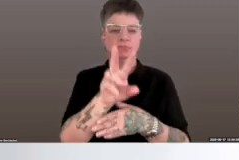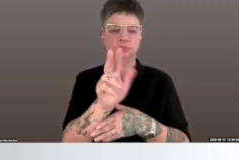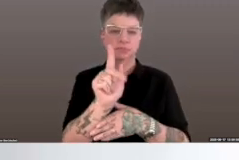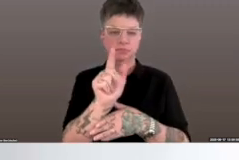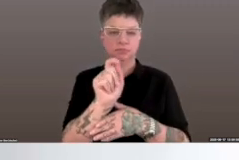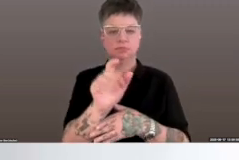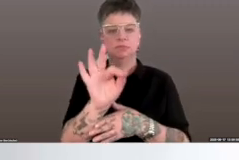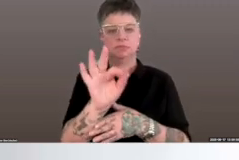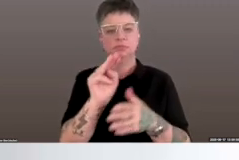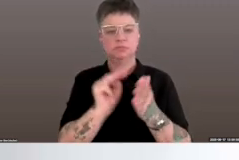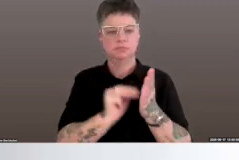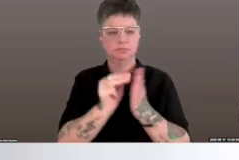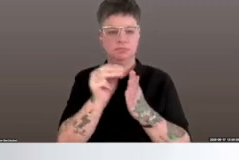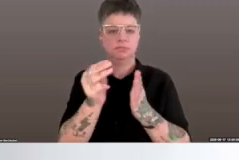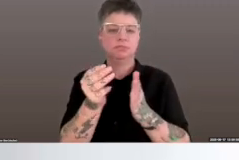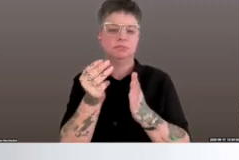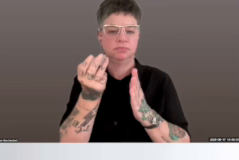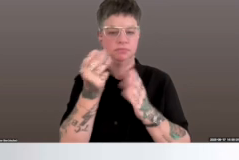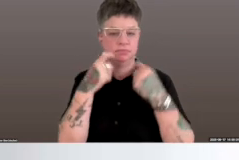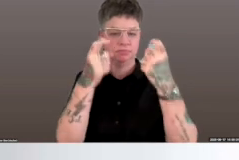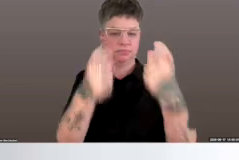electric vehicle, or EV, pilots.